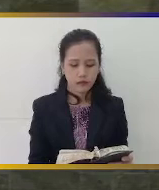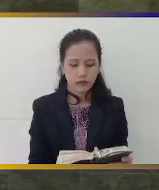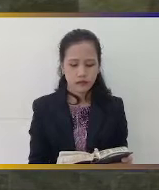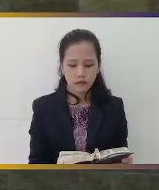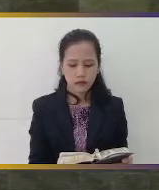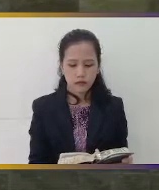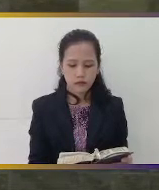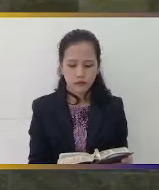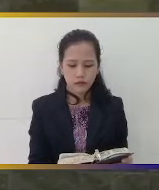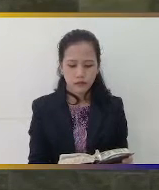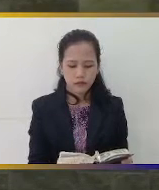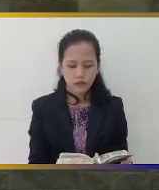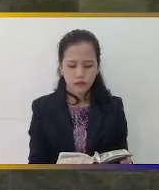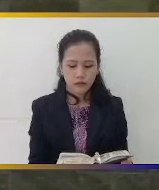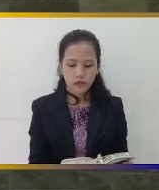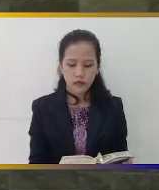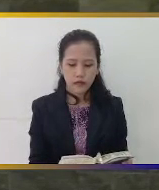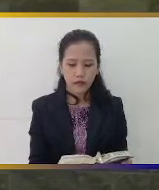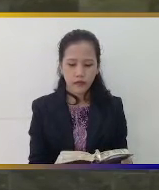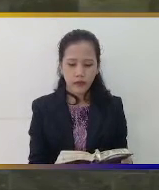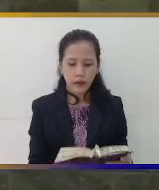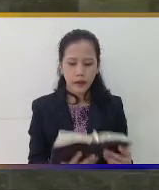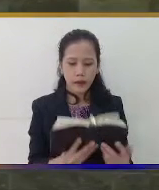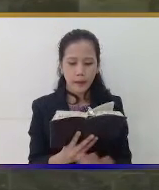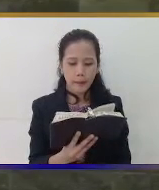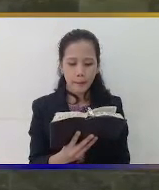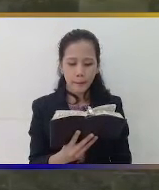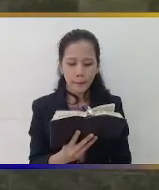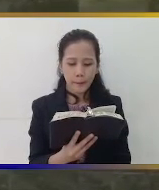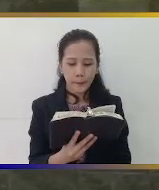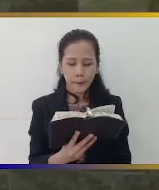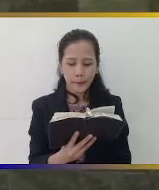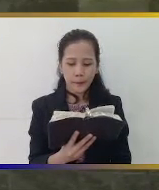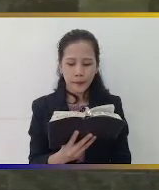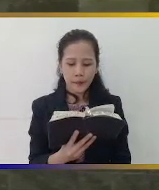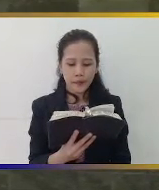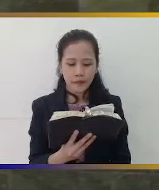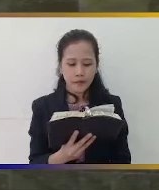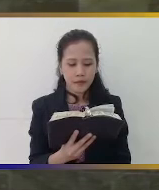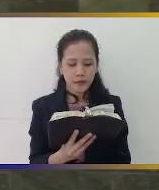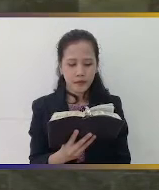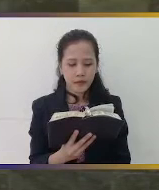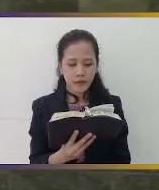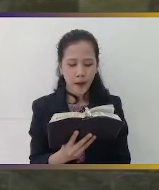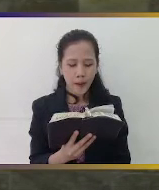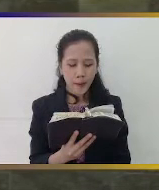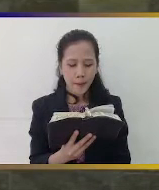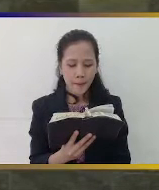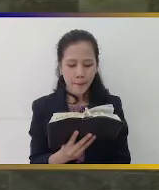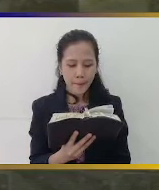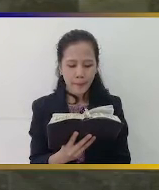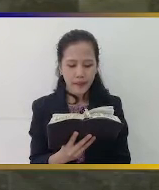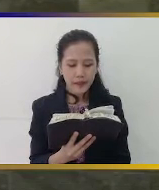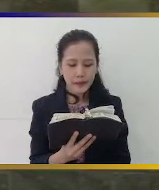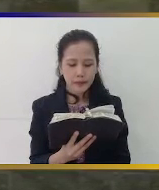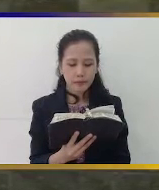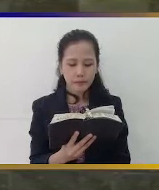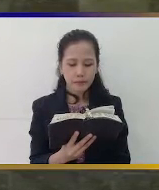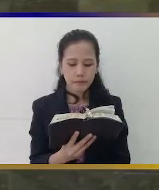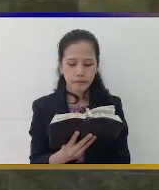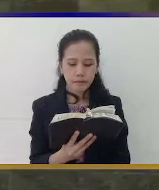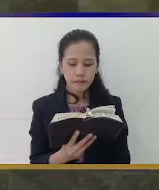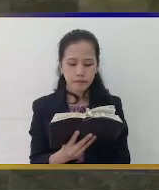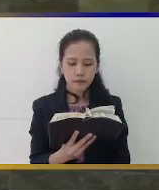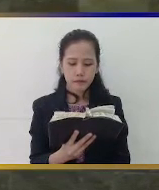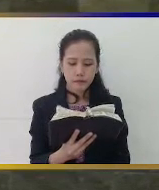shall say, behold are the barren, behold are the wombs that never bear, and